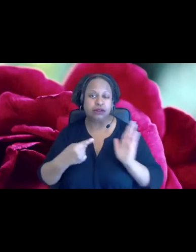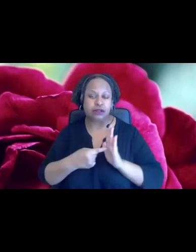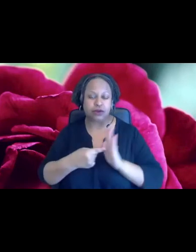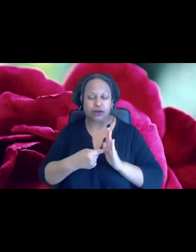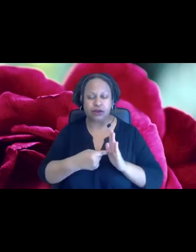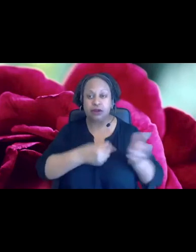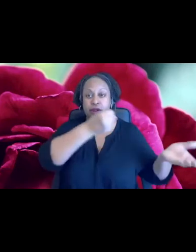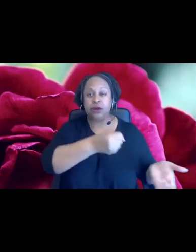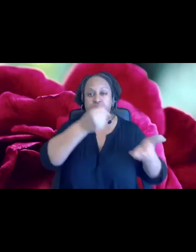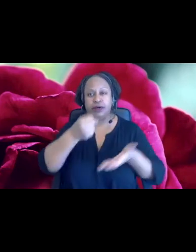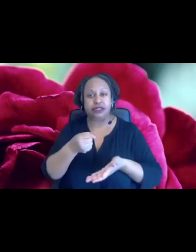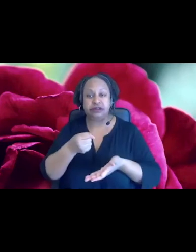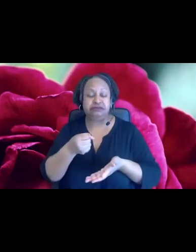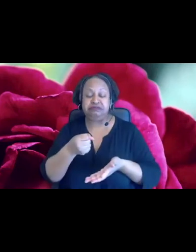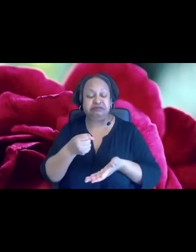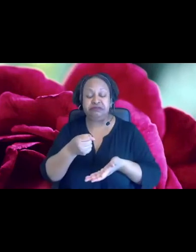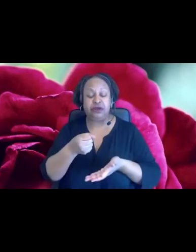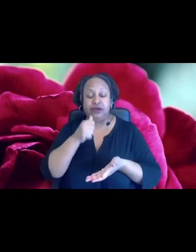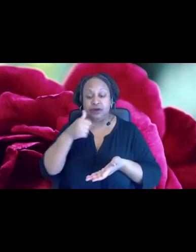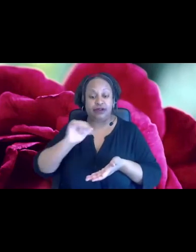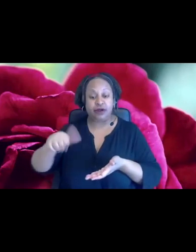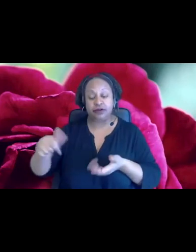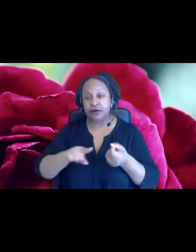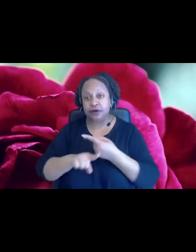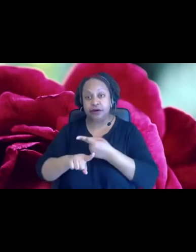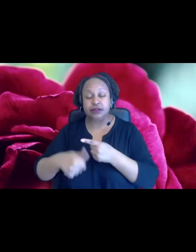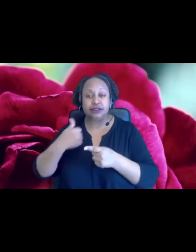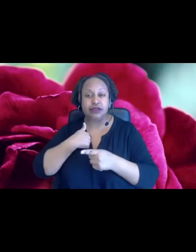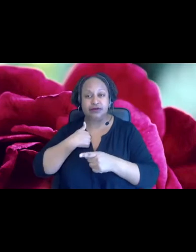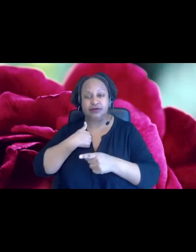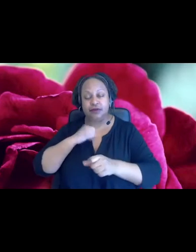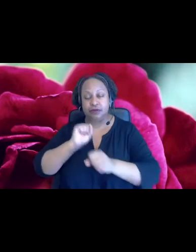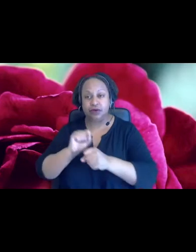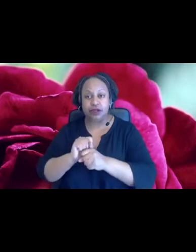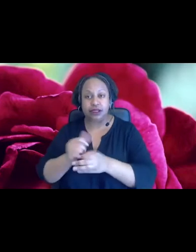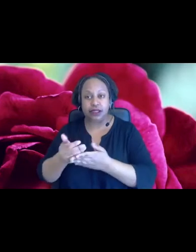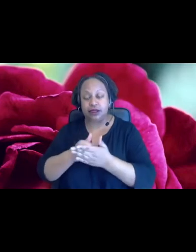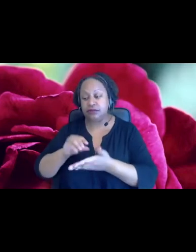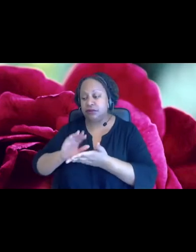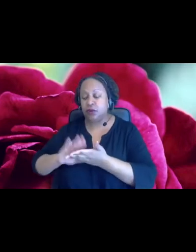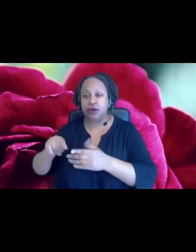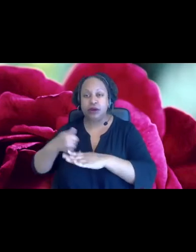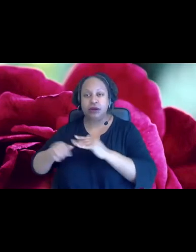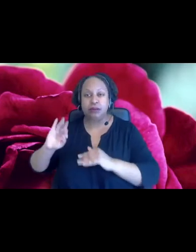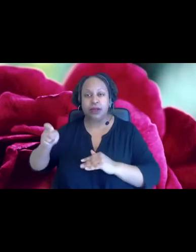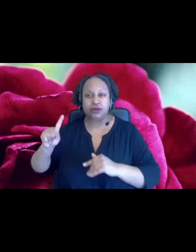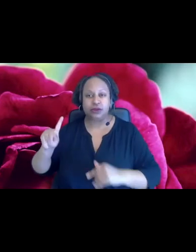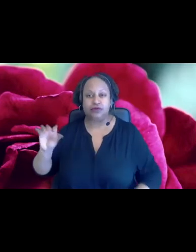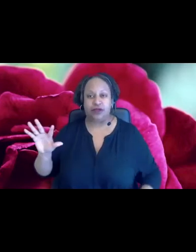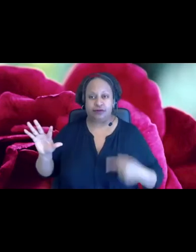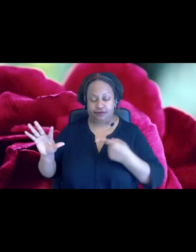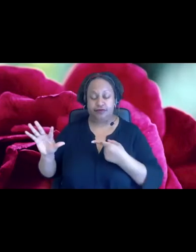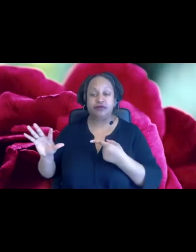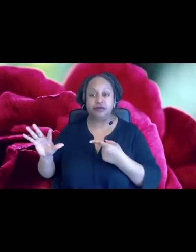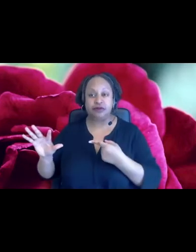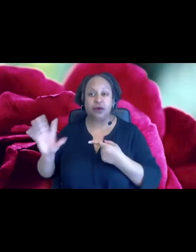you don't otherwise have self-employed income, it's reported on box 105, then it gets reported